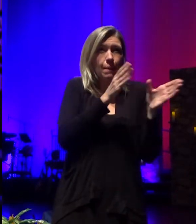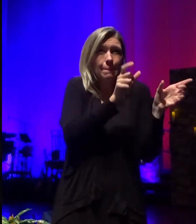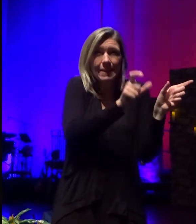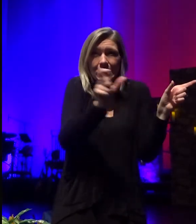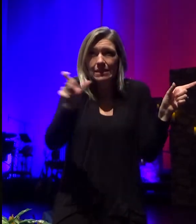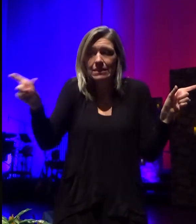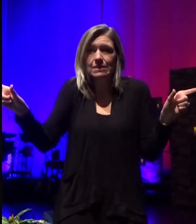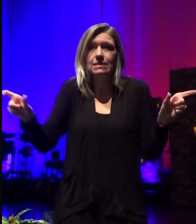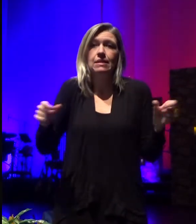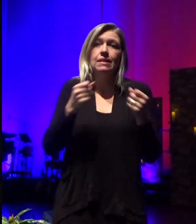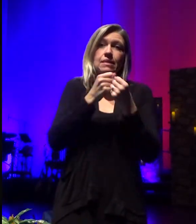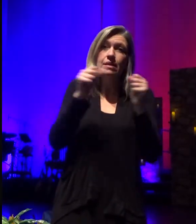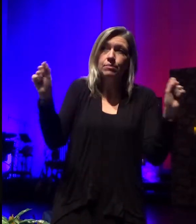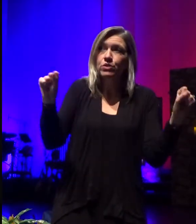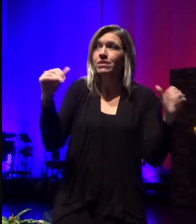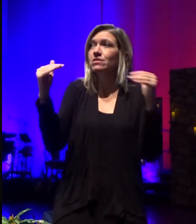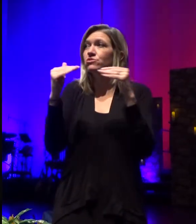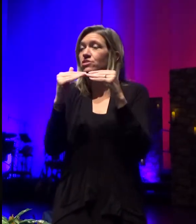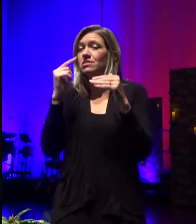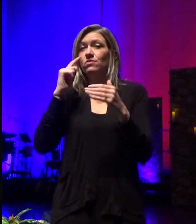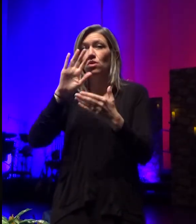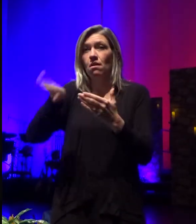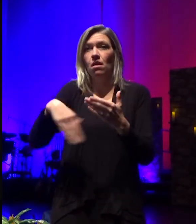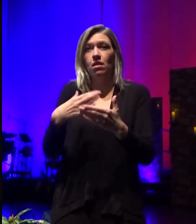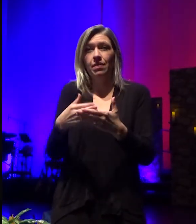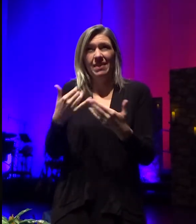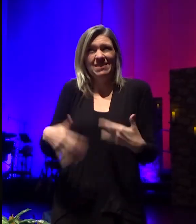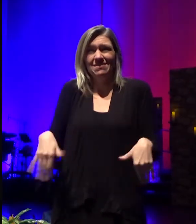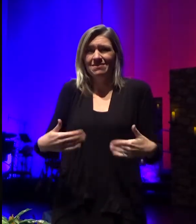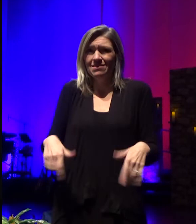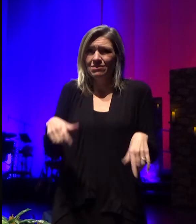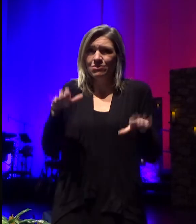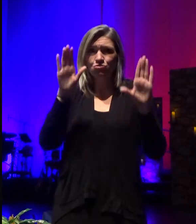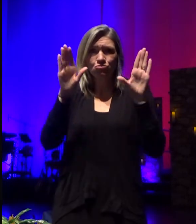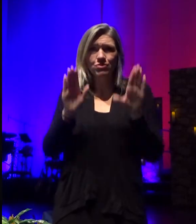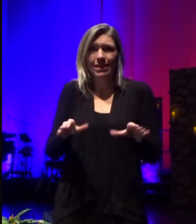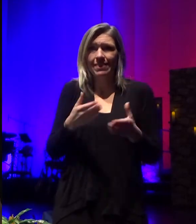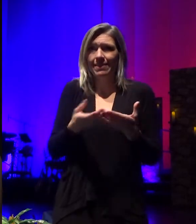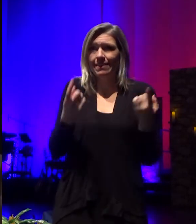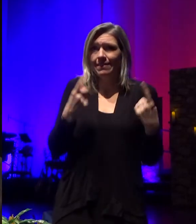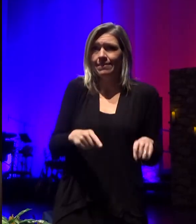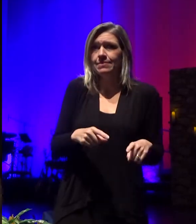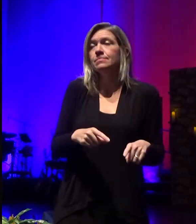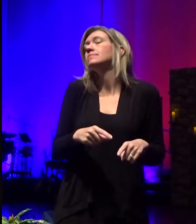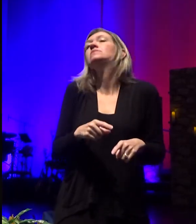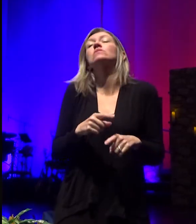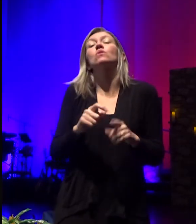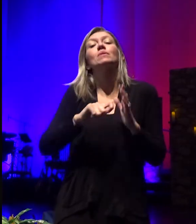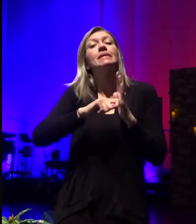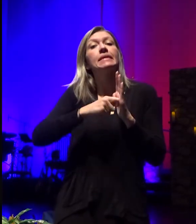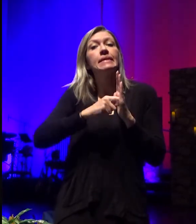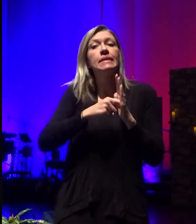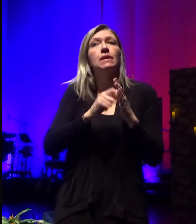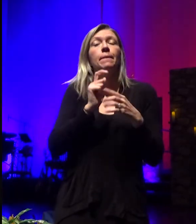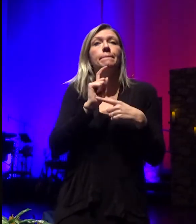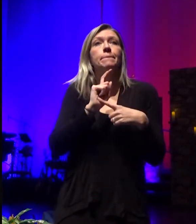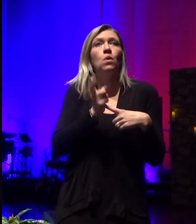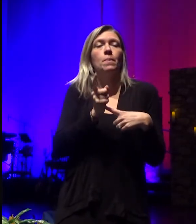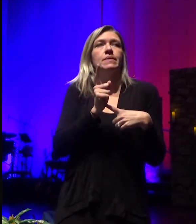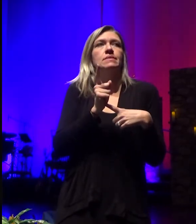all. It's a great thing that they did. And so indeed, there are key